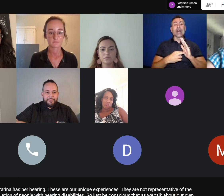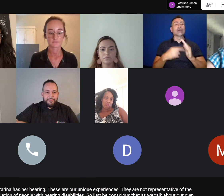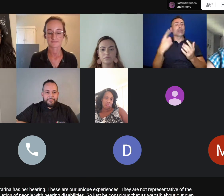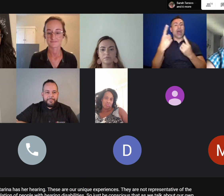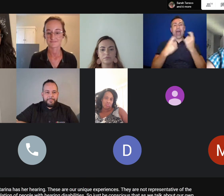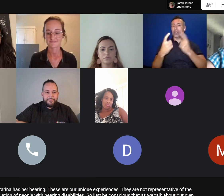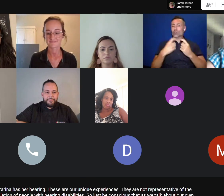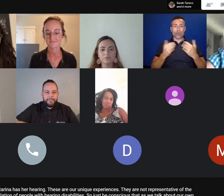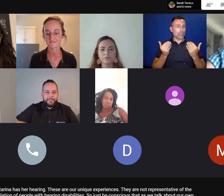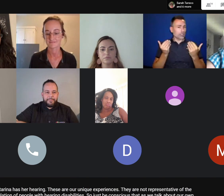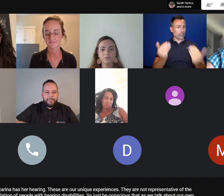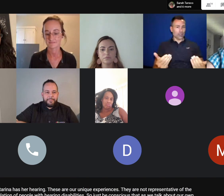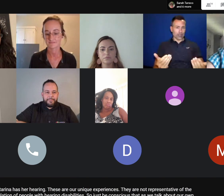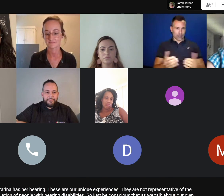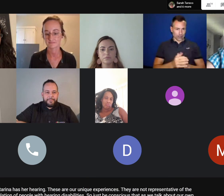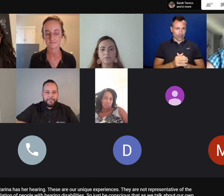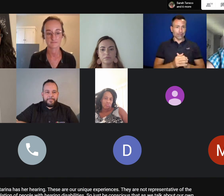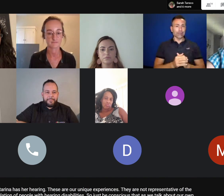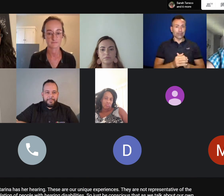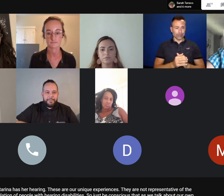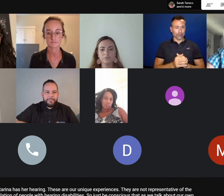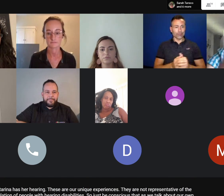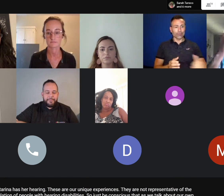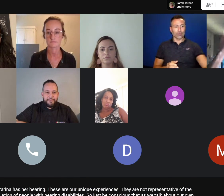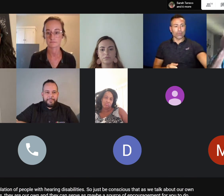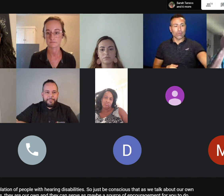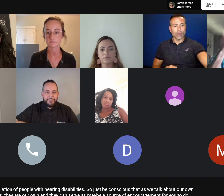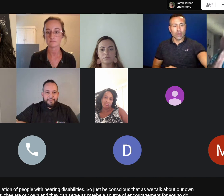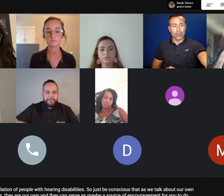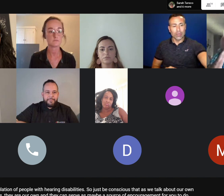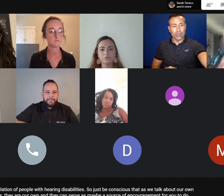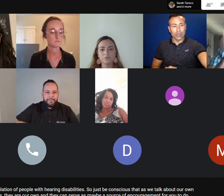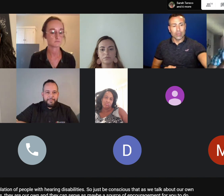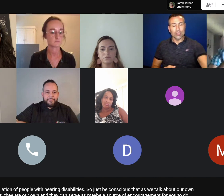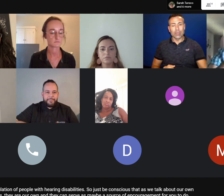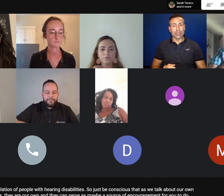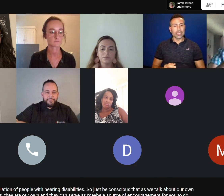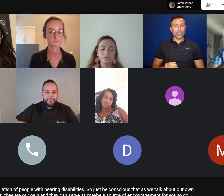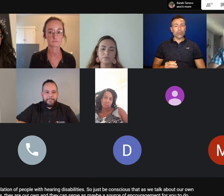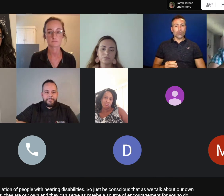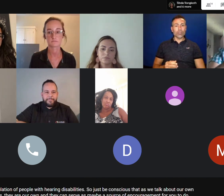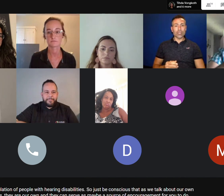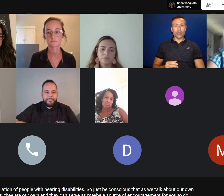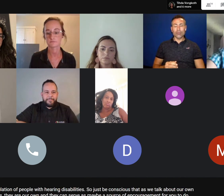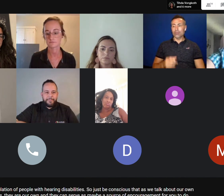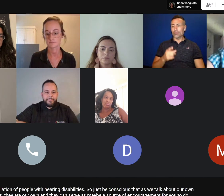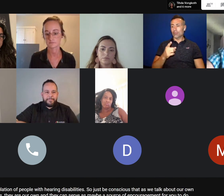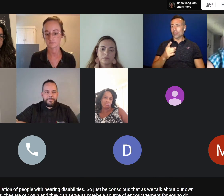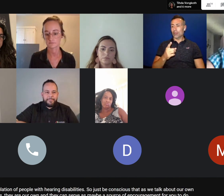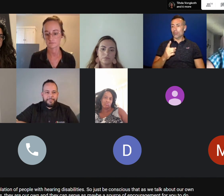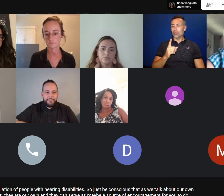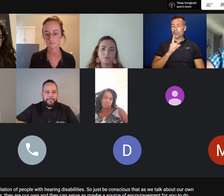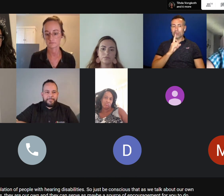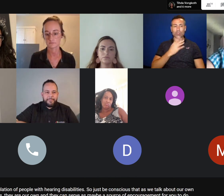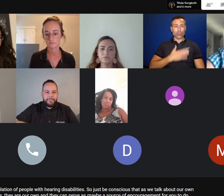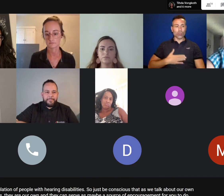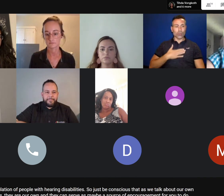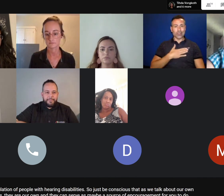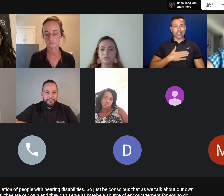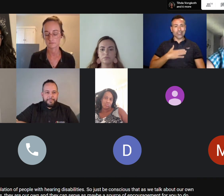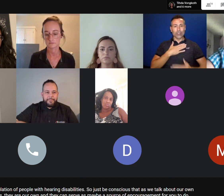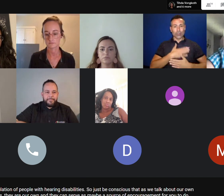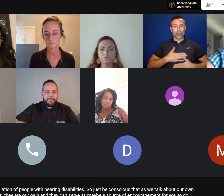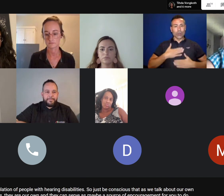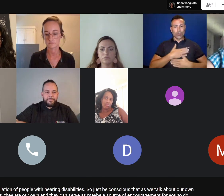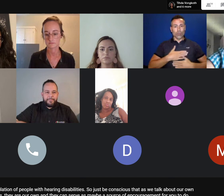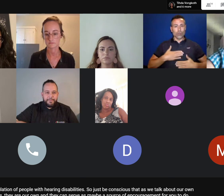questions. Be sure that you bring your full, authentic self with you, to share with